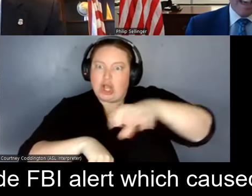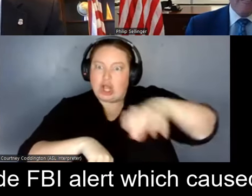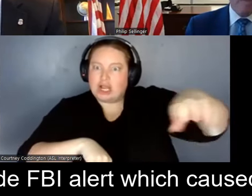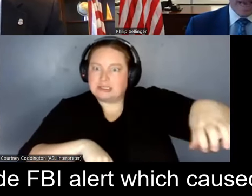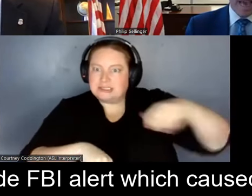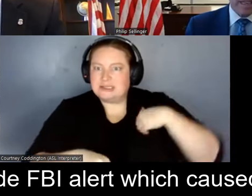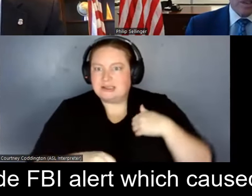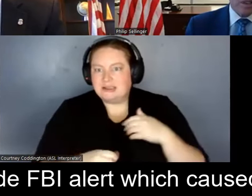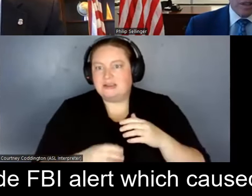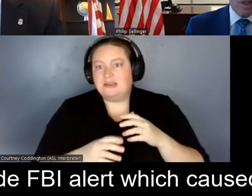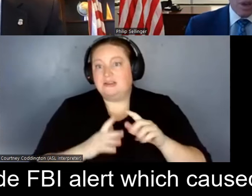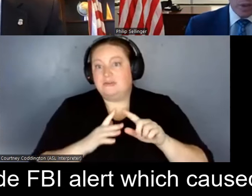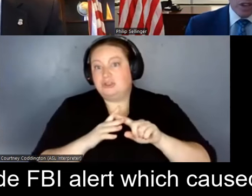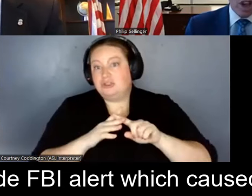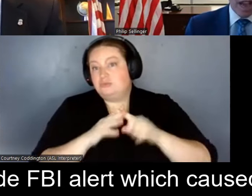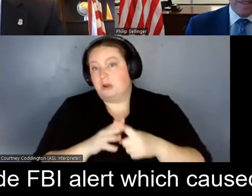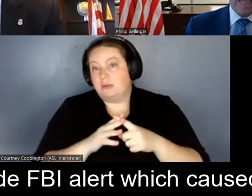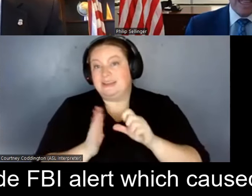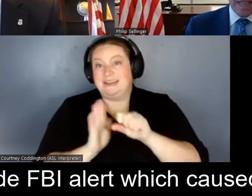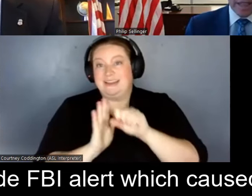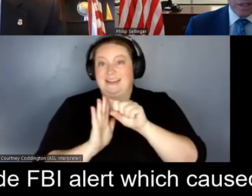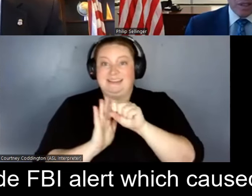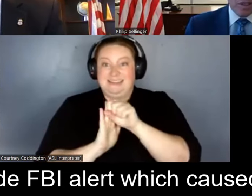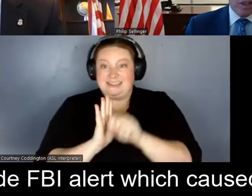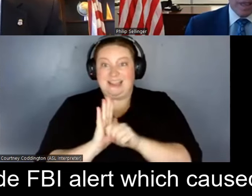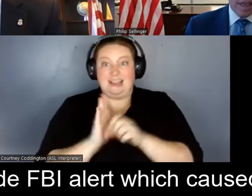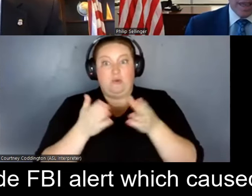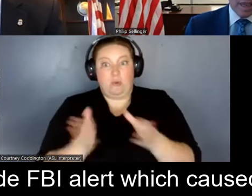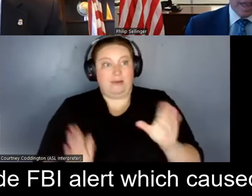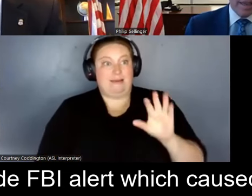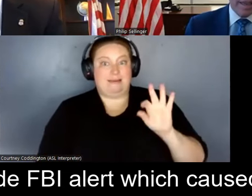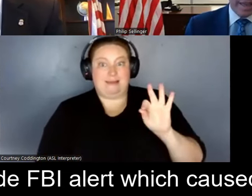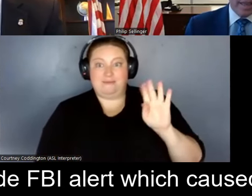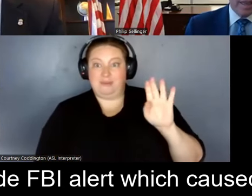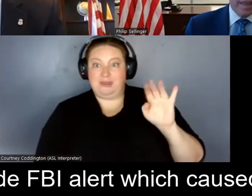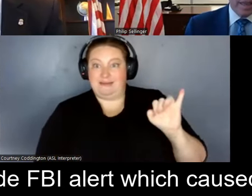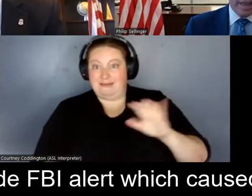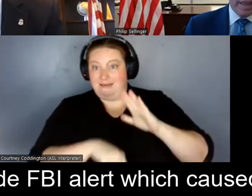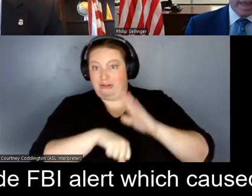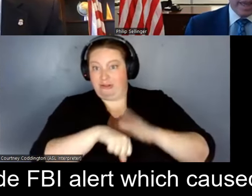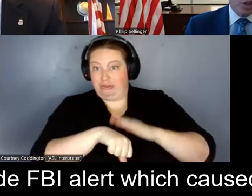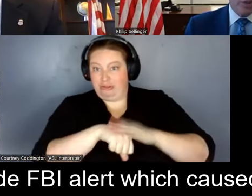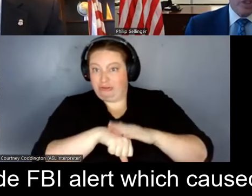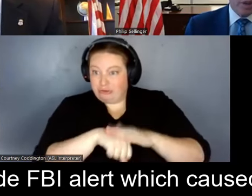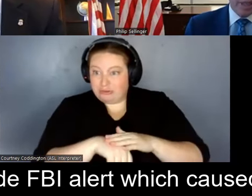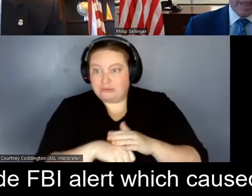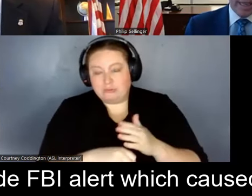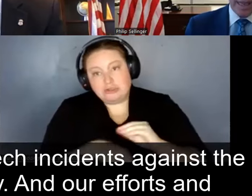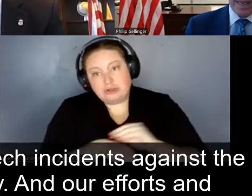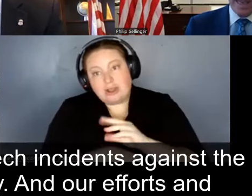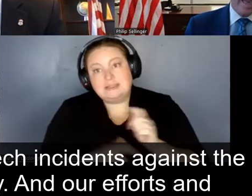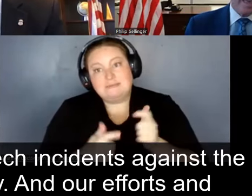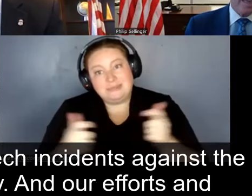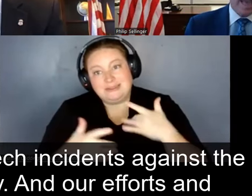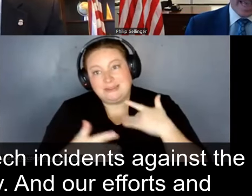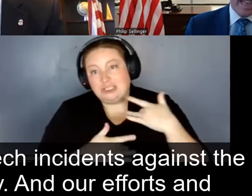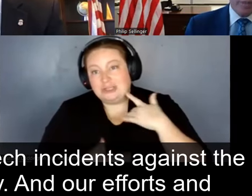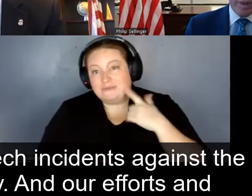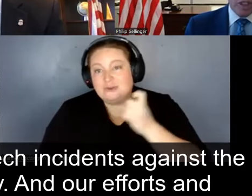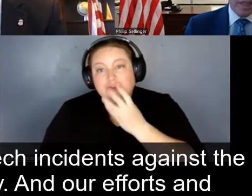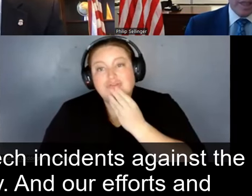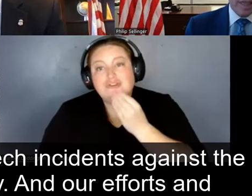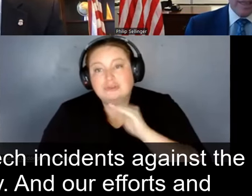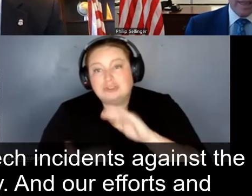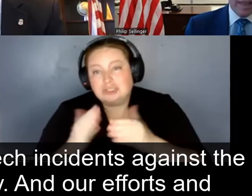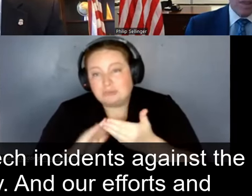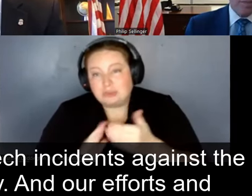statewide FBI alert, which caused a lot of concern in the Jewish community, and hate